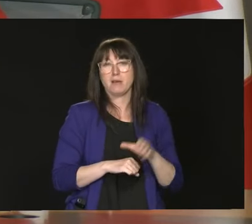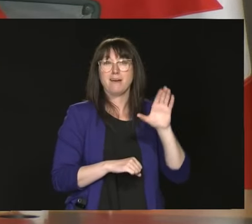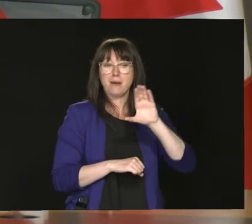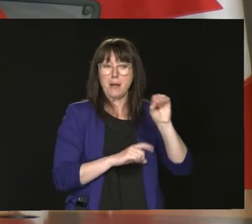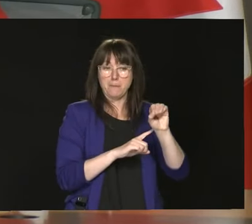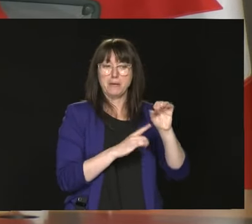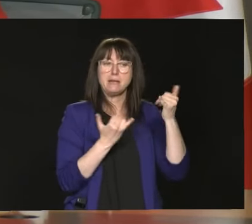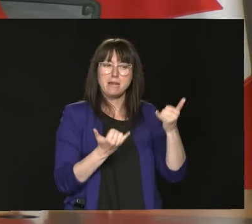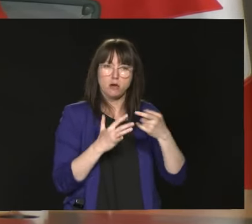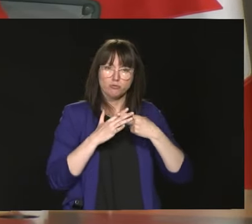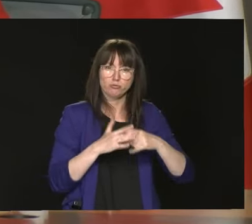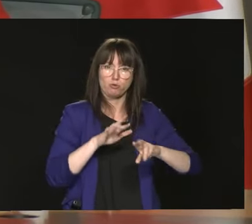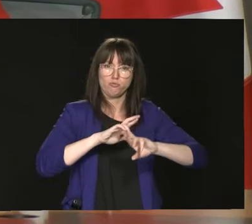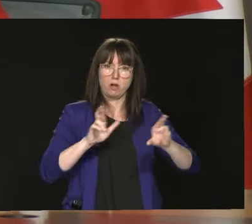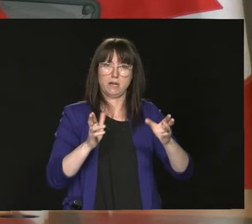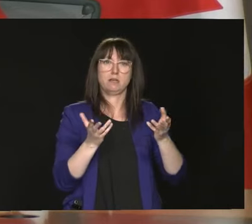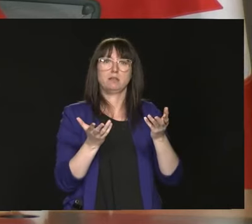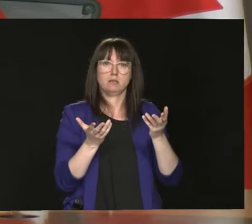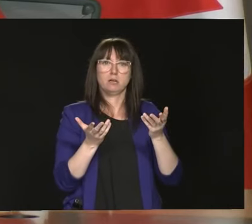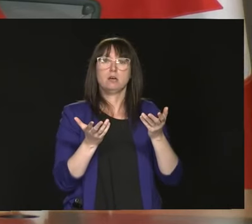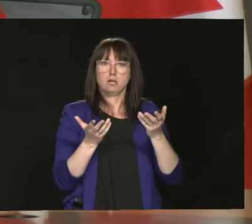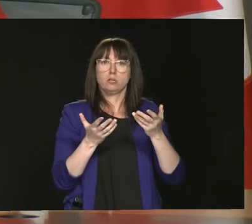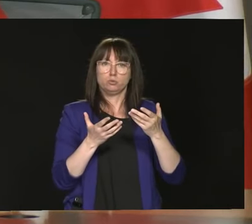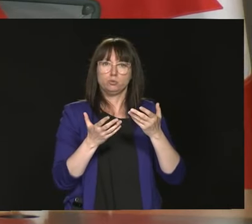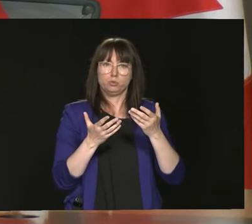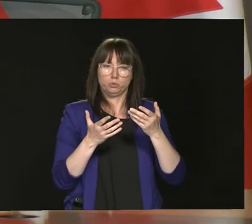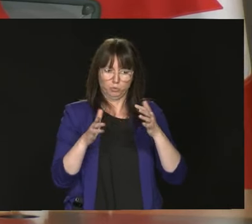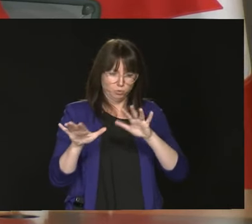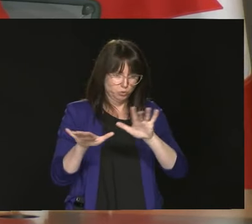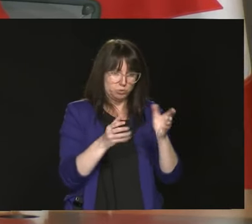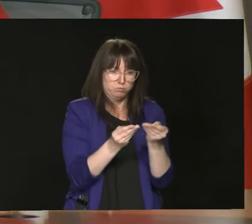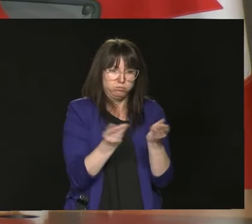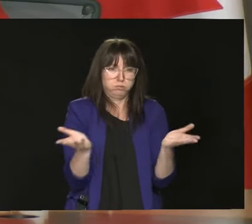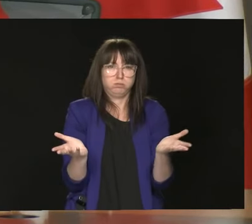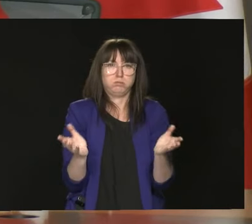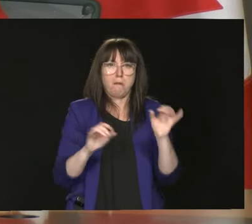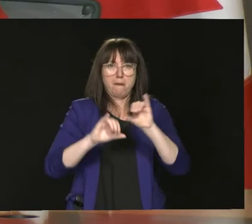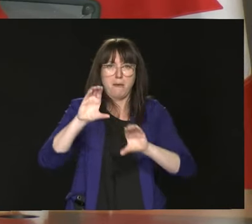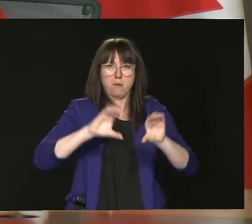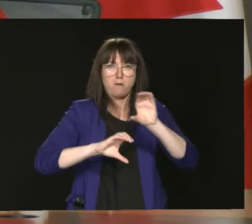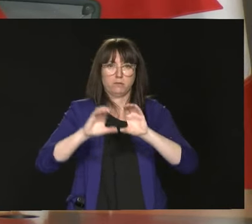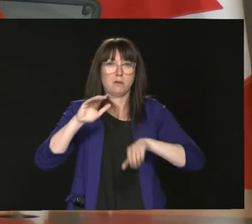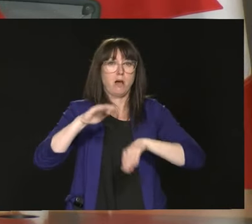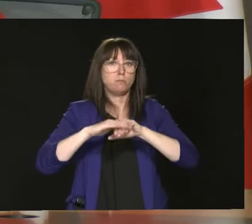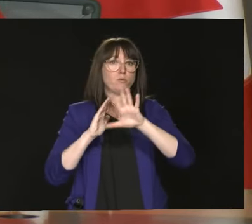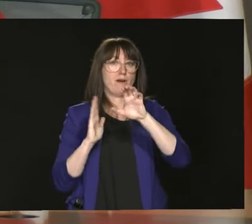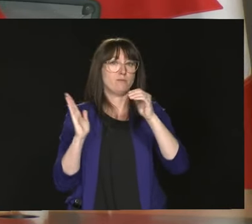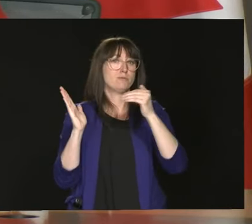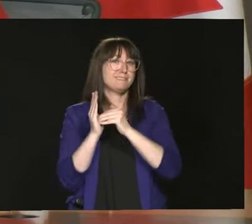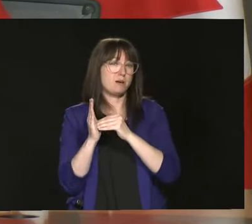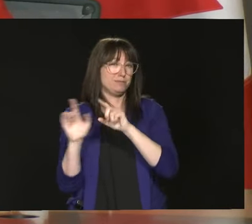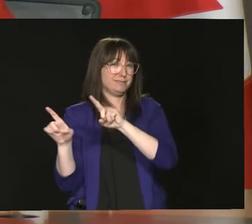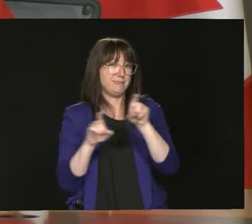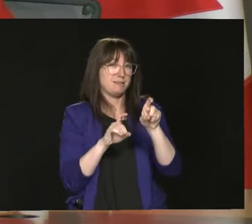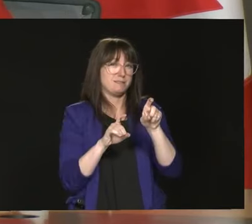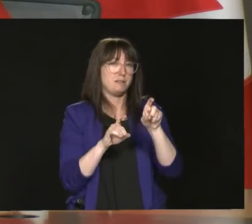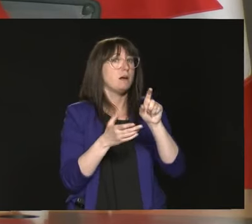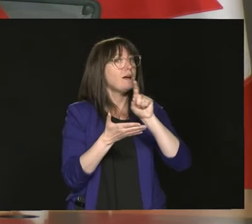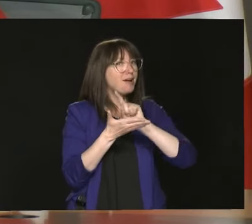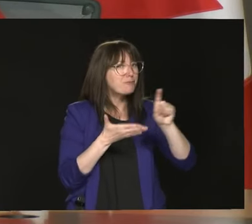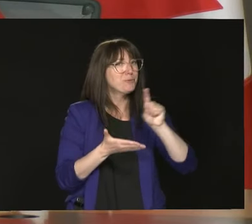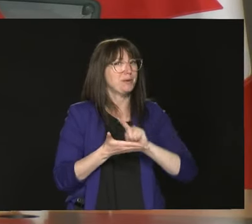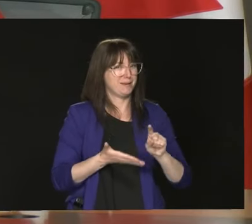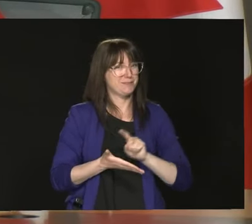deliver reagent for up to 500,000 tests on a weekly basis. Les